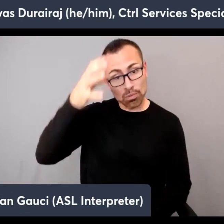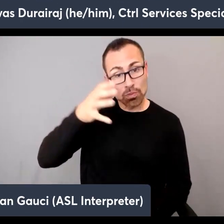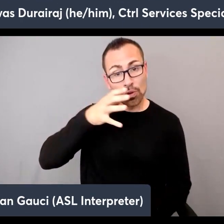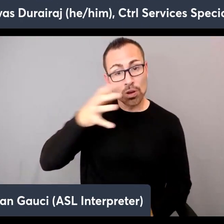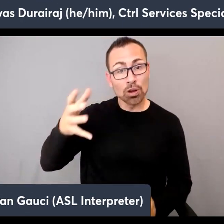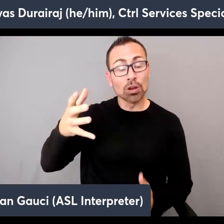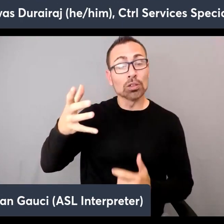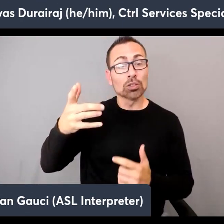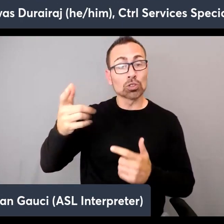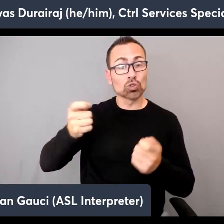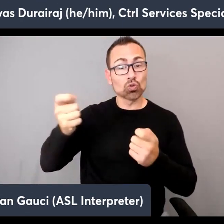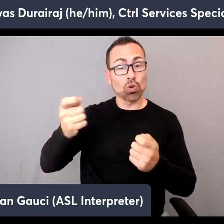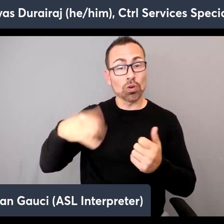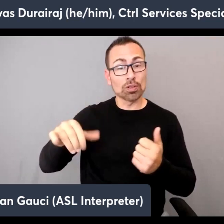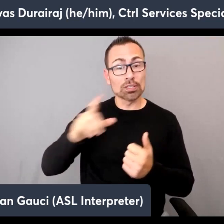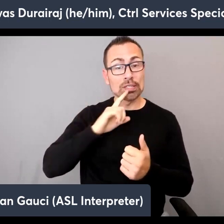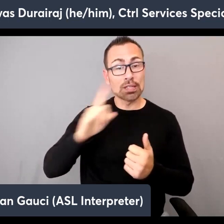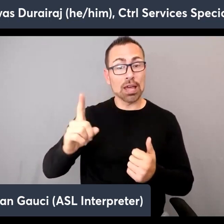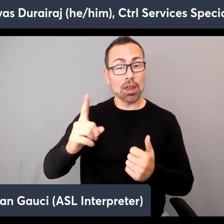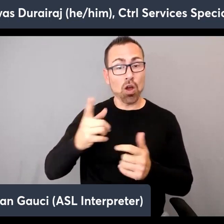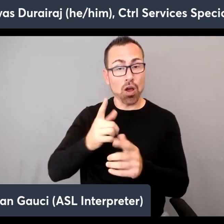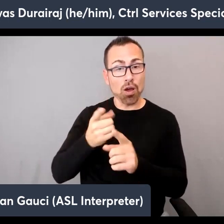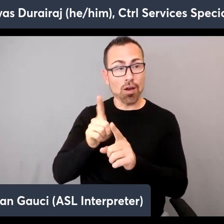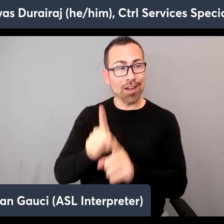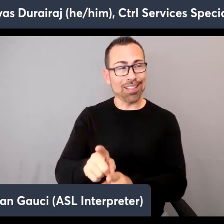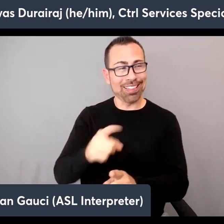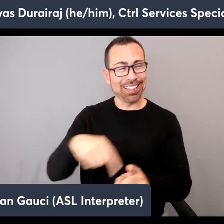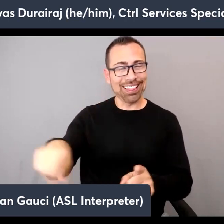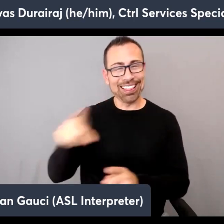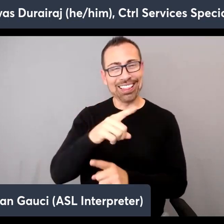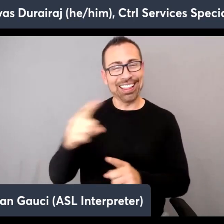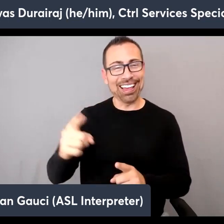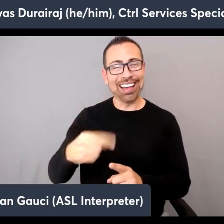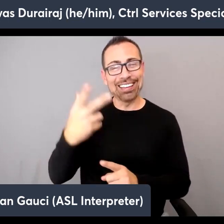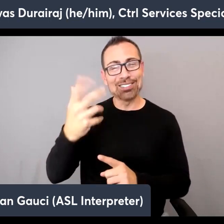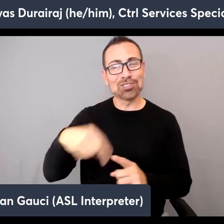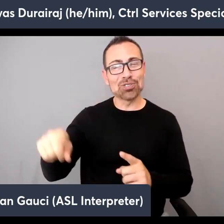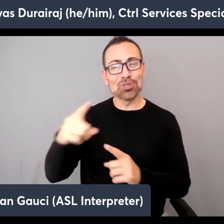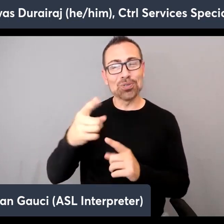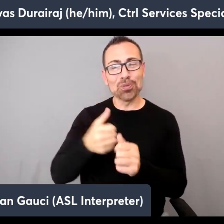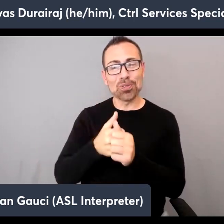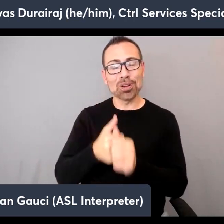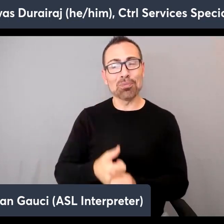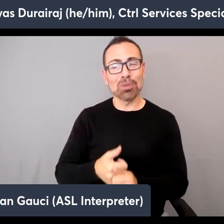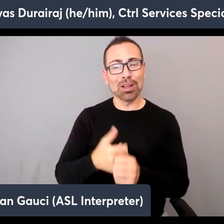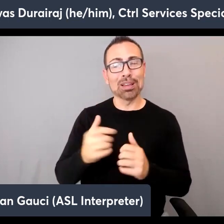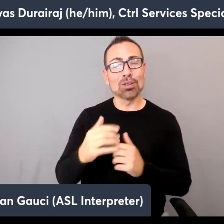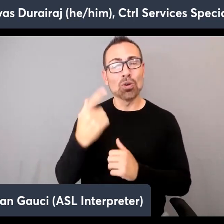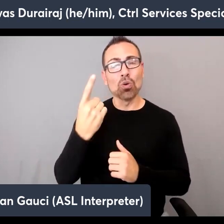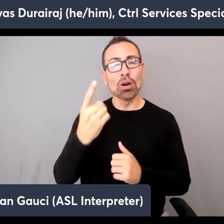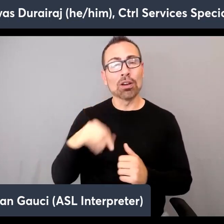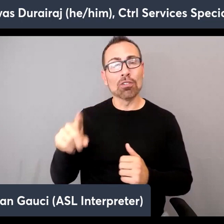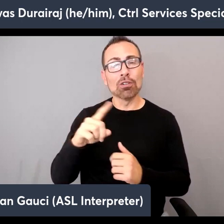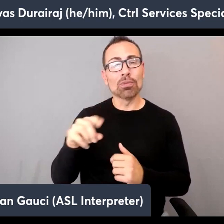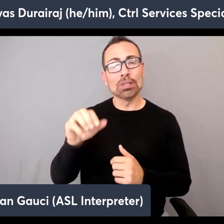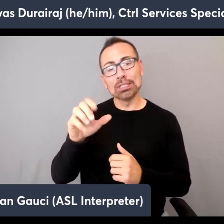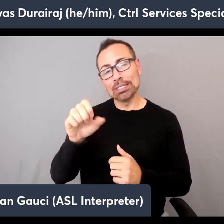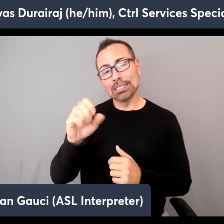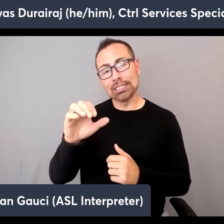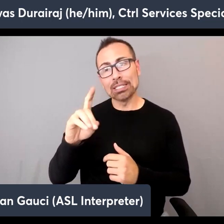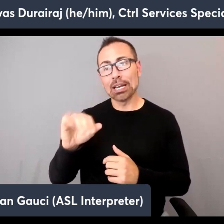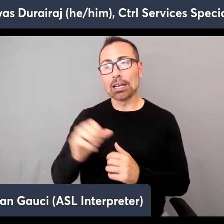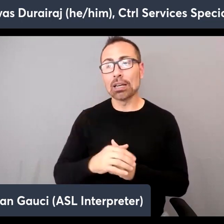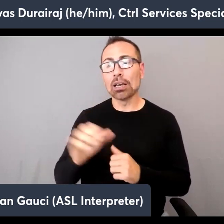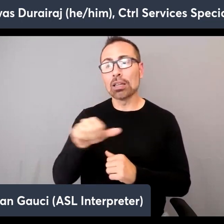or mapped to three compliance frameworks. One of them being the PCI DSS framework, and the other two being